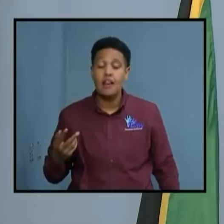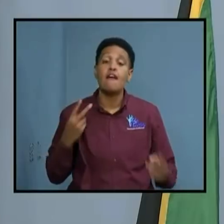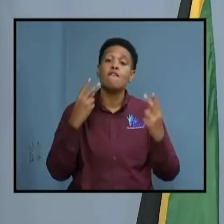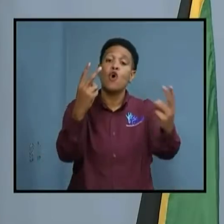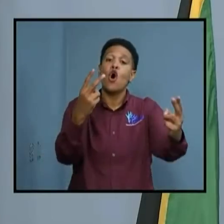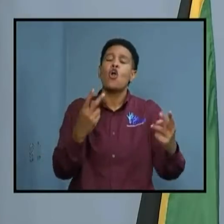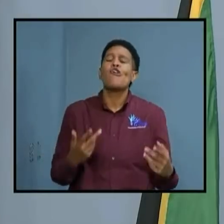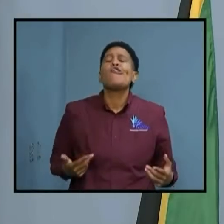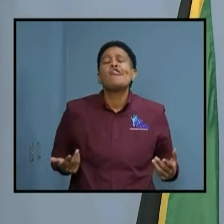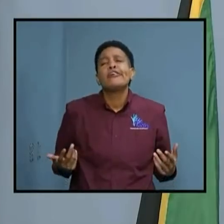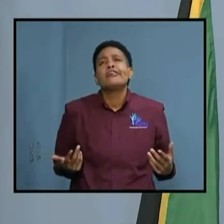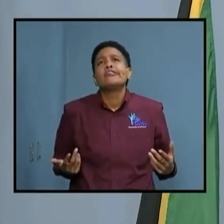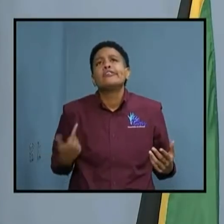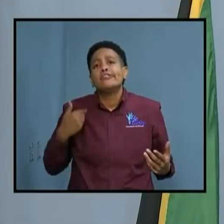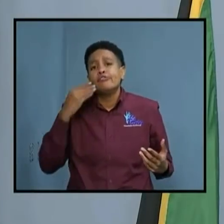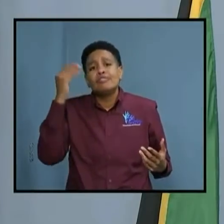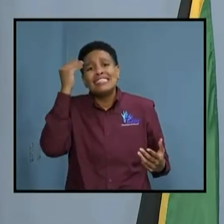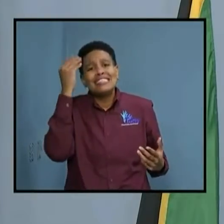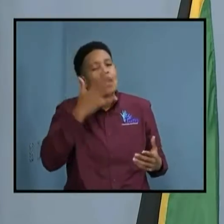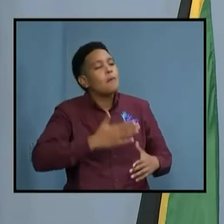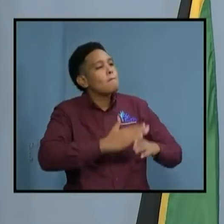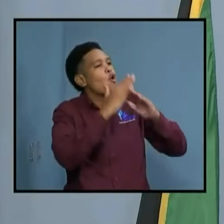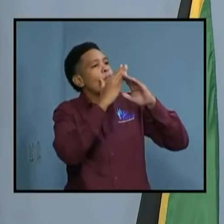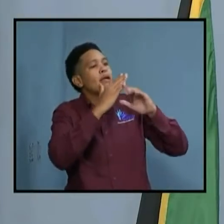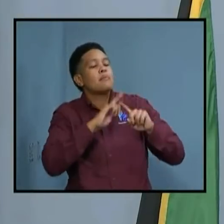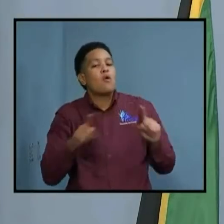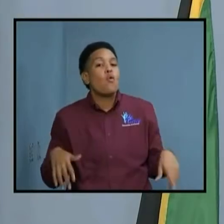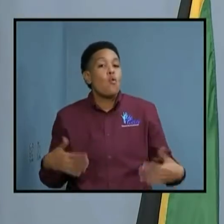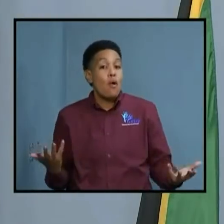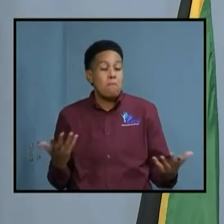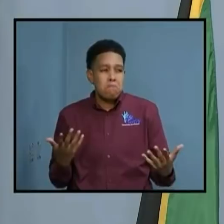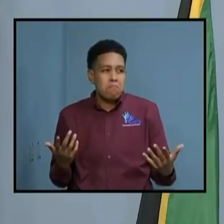Funerals, as I said, those are prohibited, but